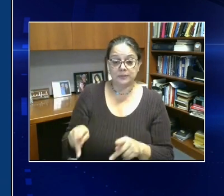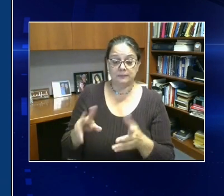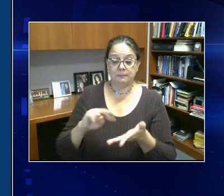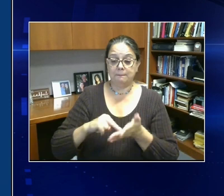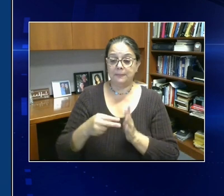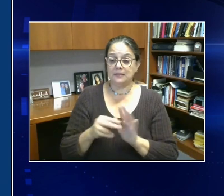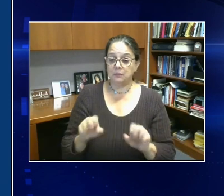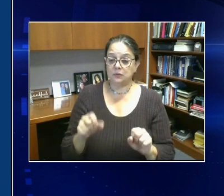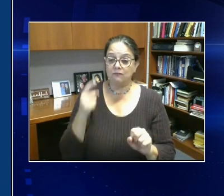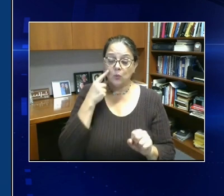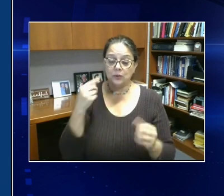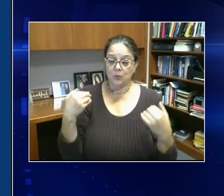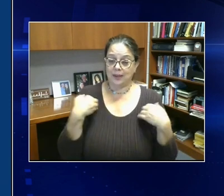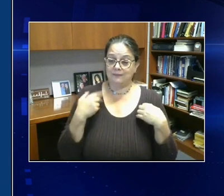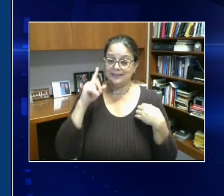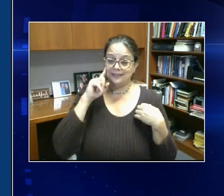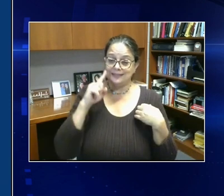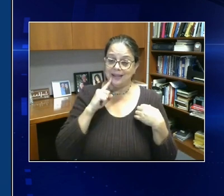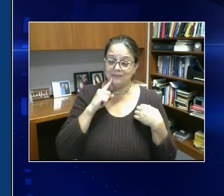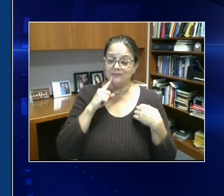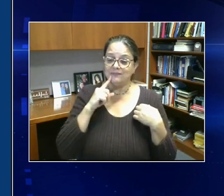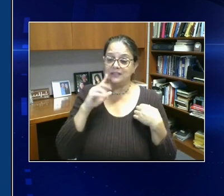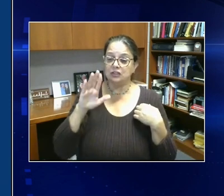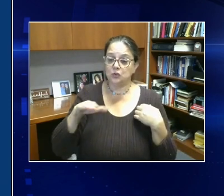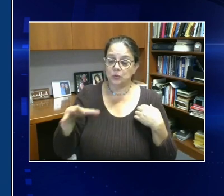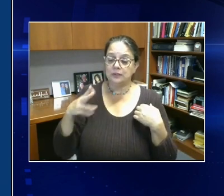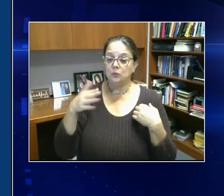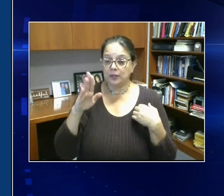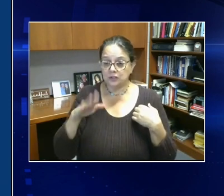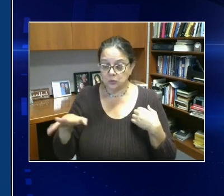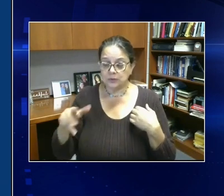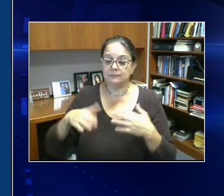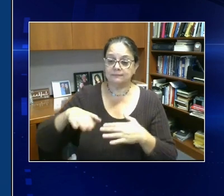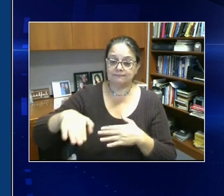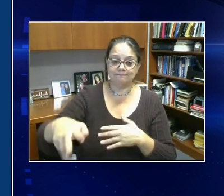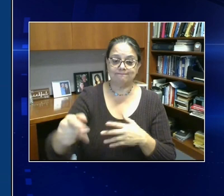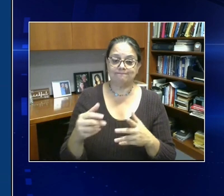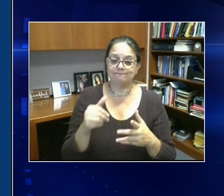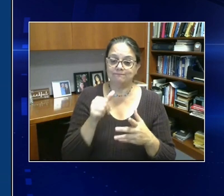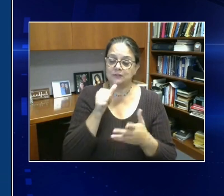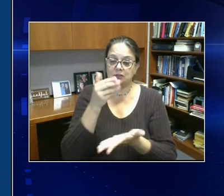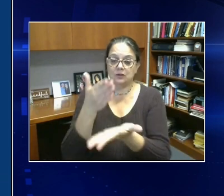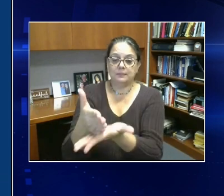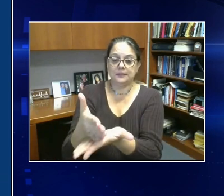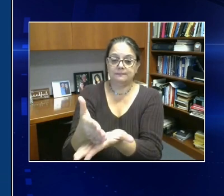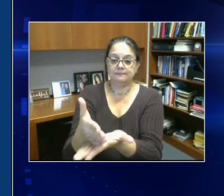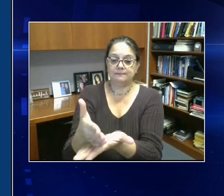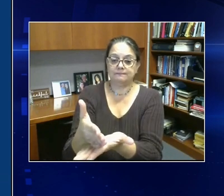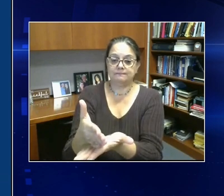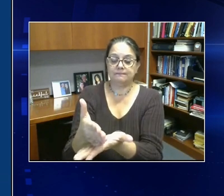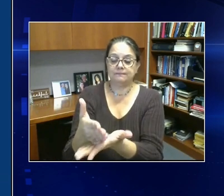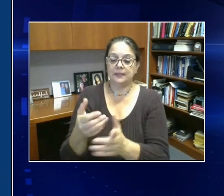And this can occur multiple times throughout generations. But if a gene is actually deleted from an individual's